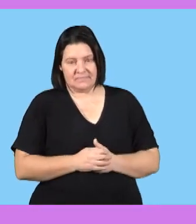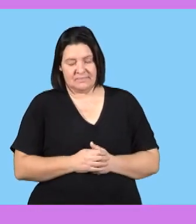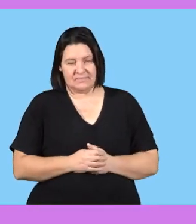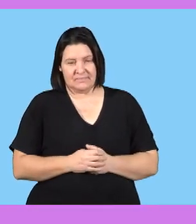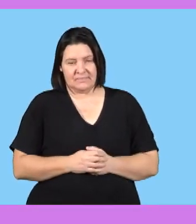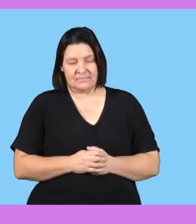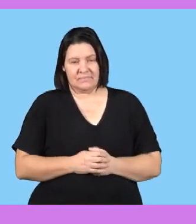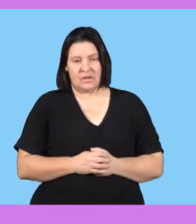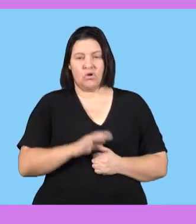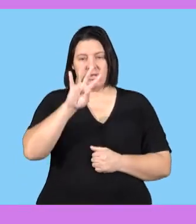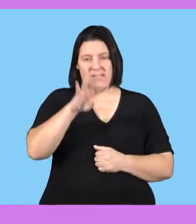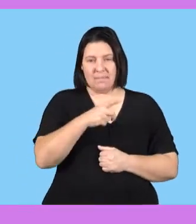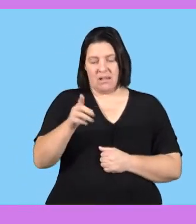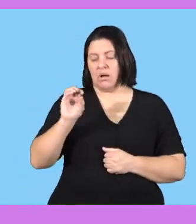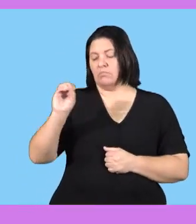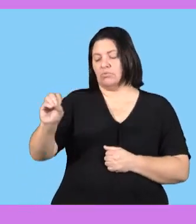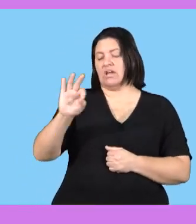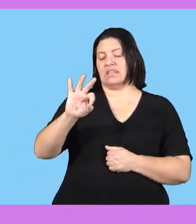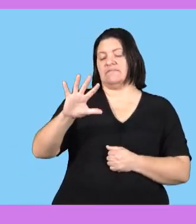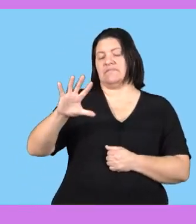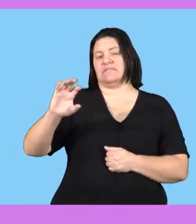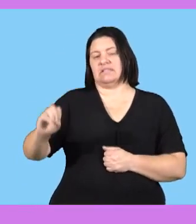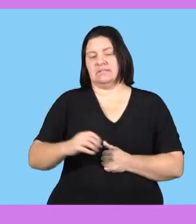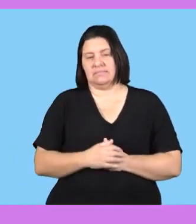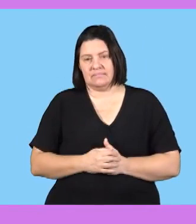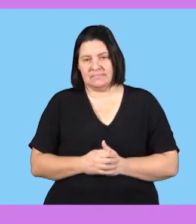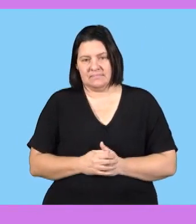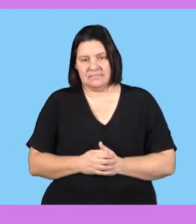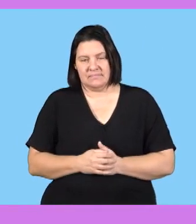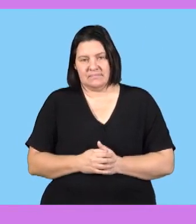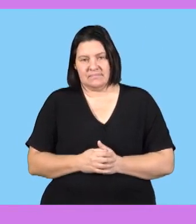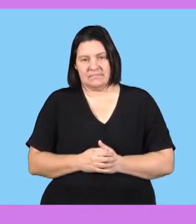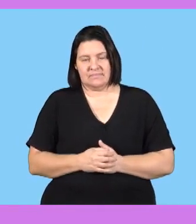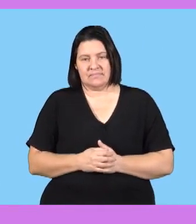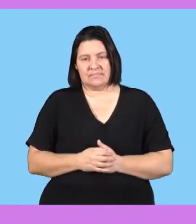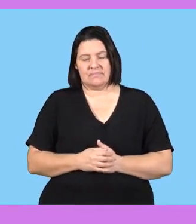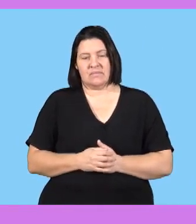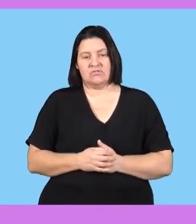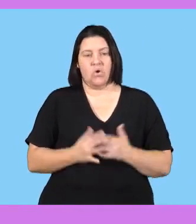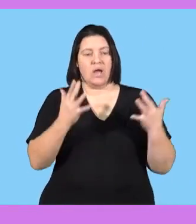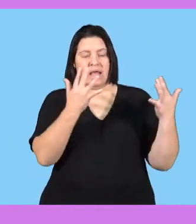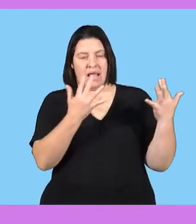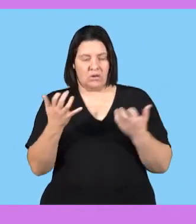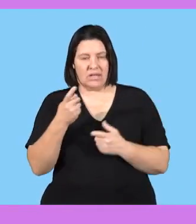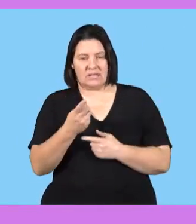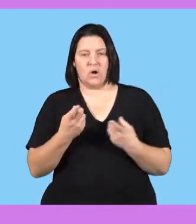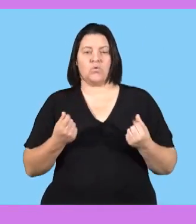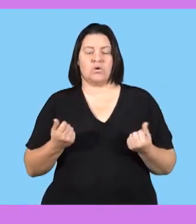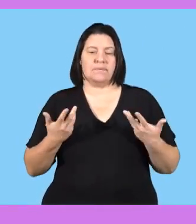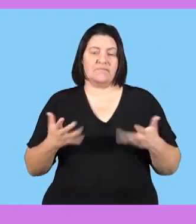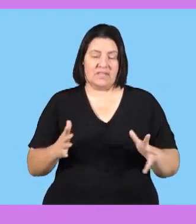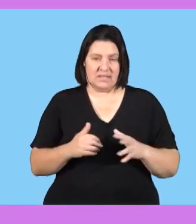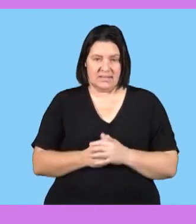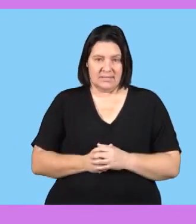350 rand. So on that table, you can just write your 350. So we've calculated